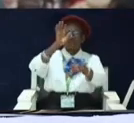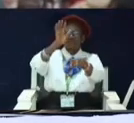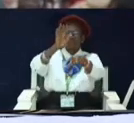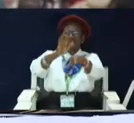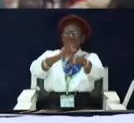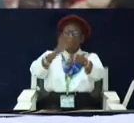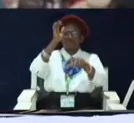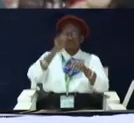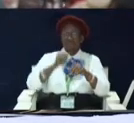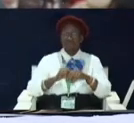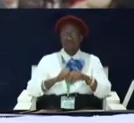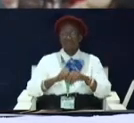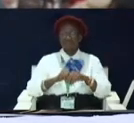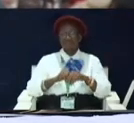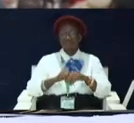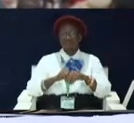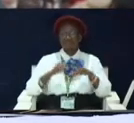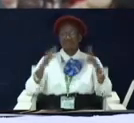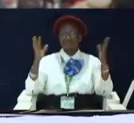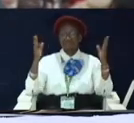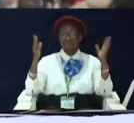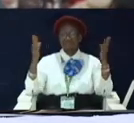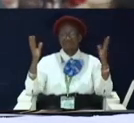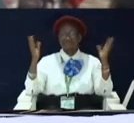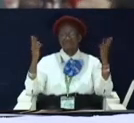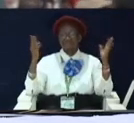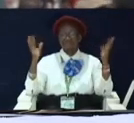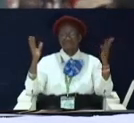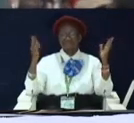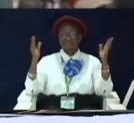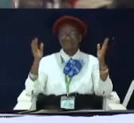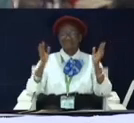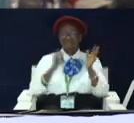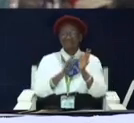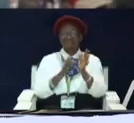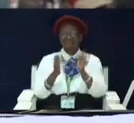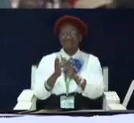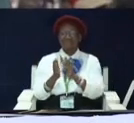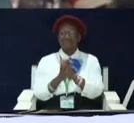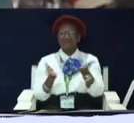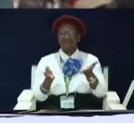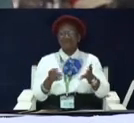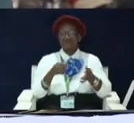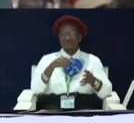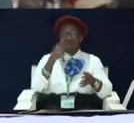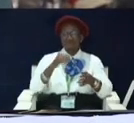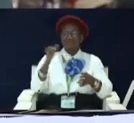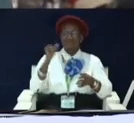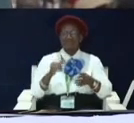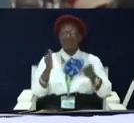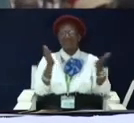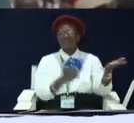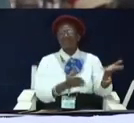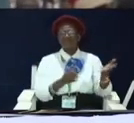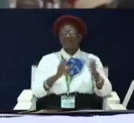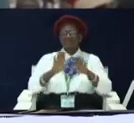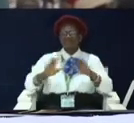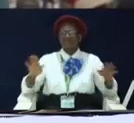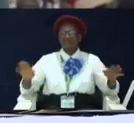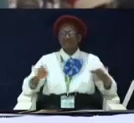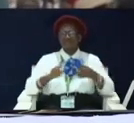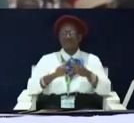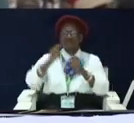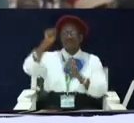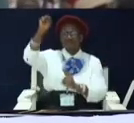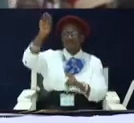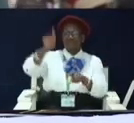ifowokan ati itoni latoke wa. Bible said they brought children to him that he might touch them. Ibele so